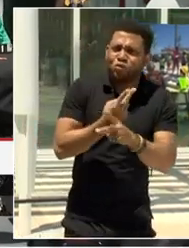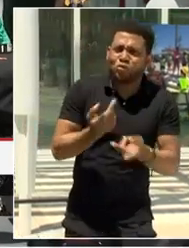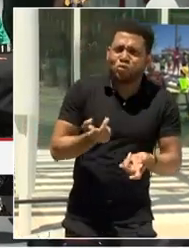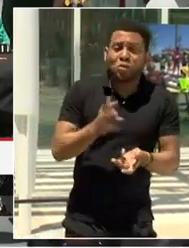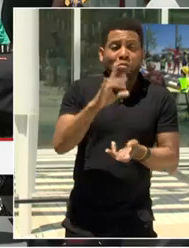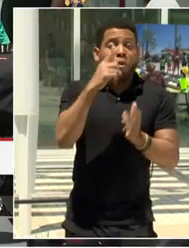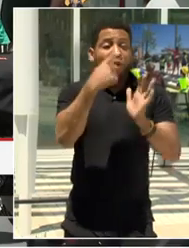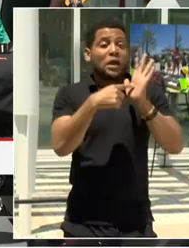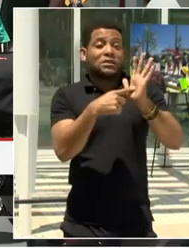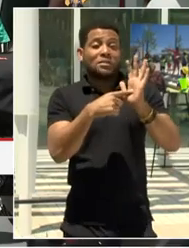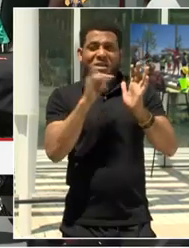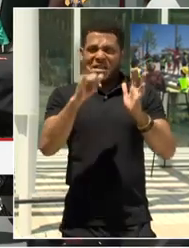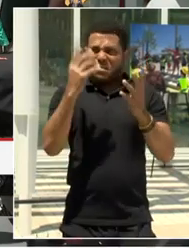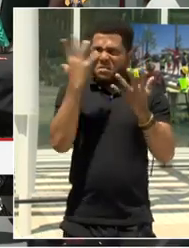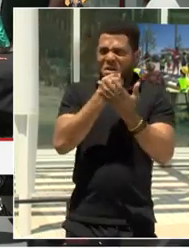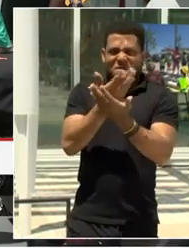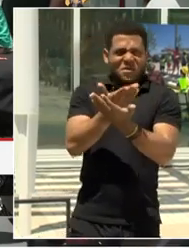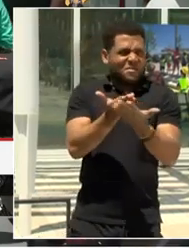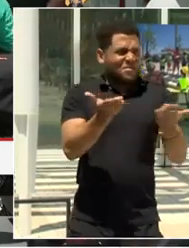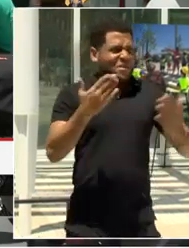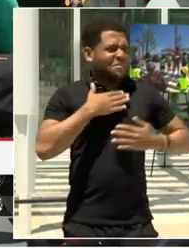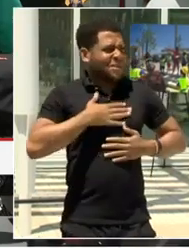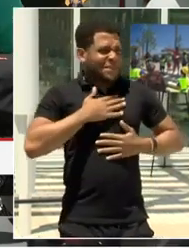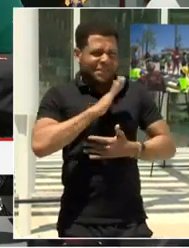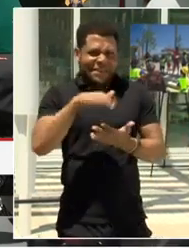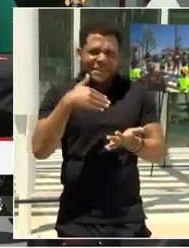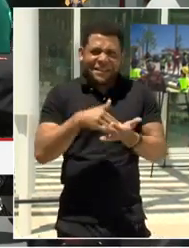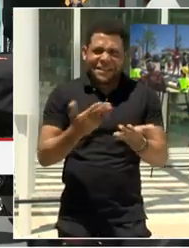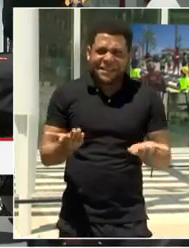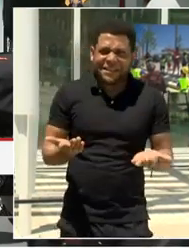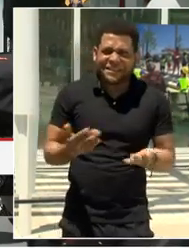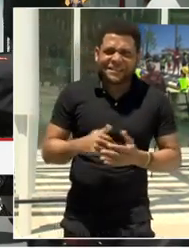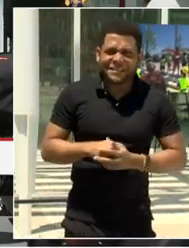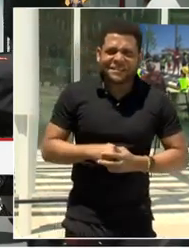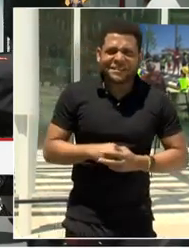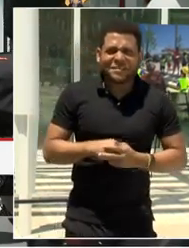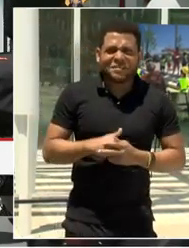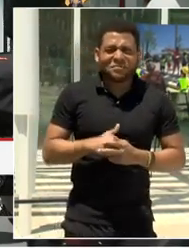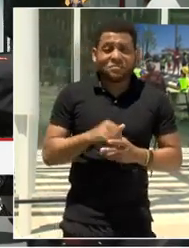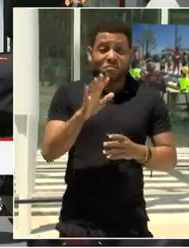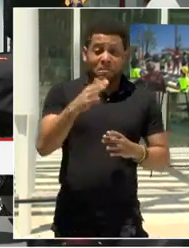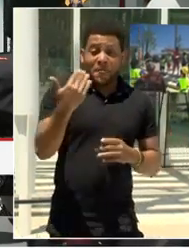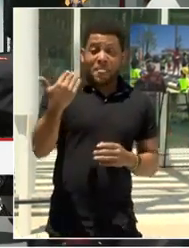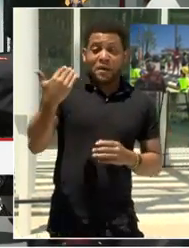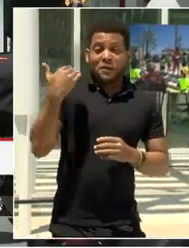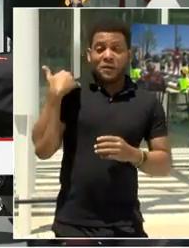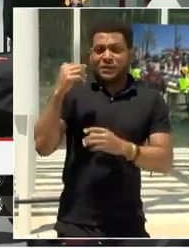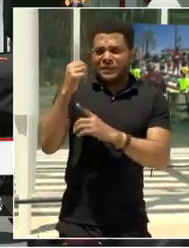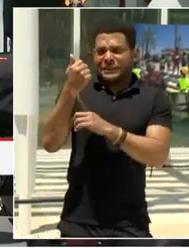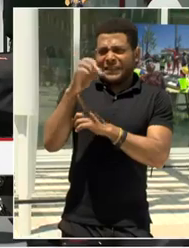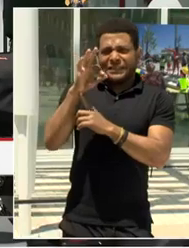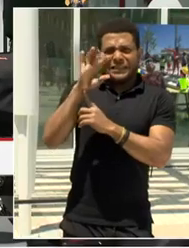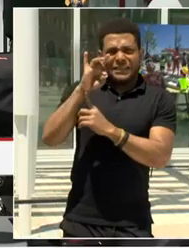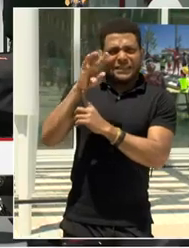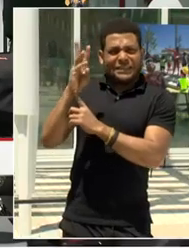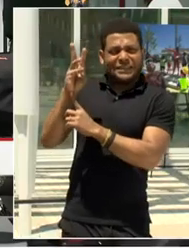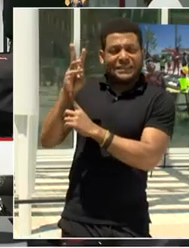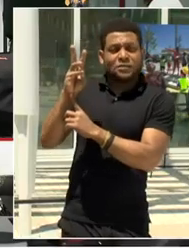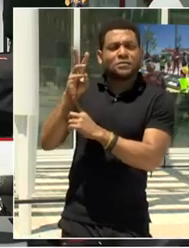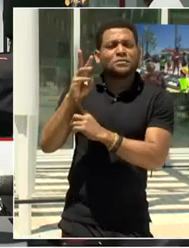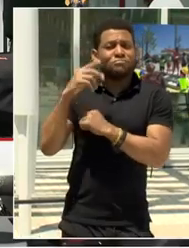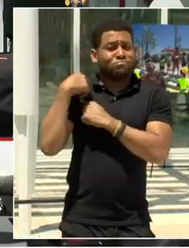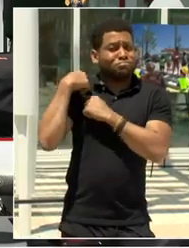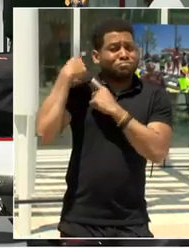see. For the first time since 1986, this site is back